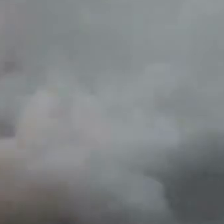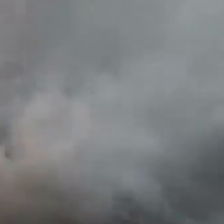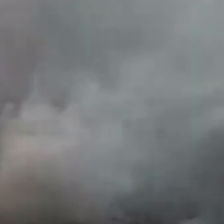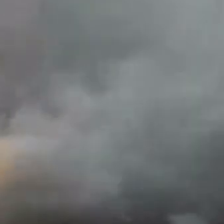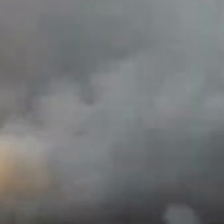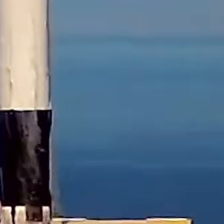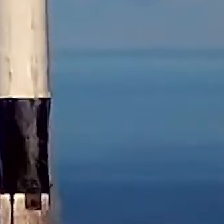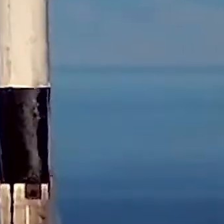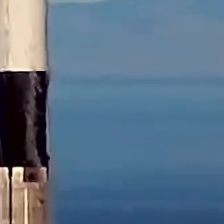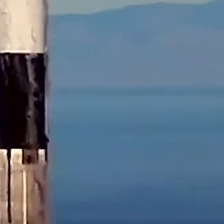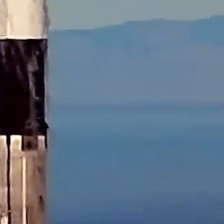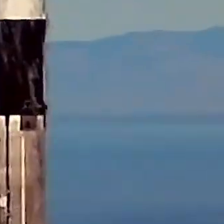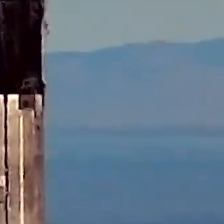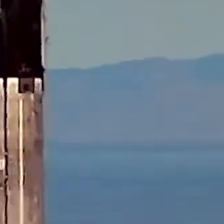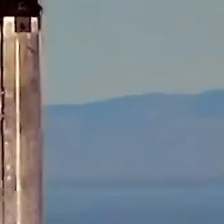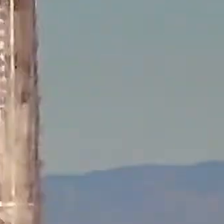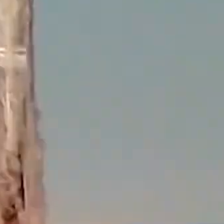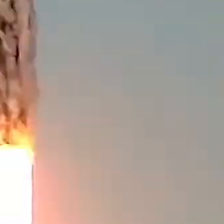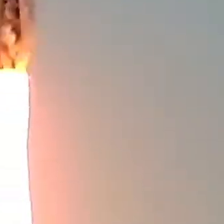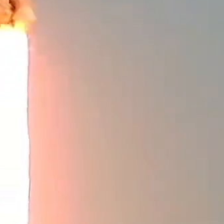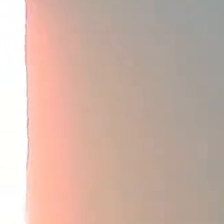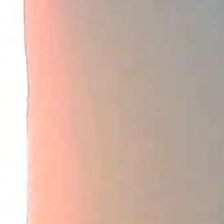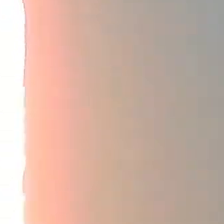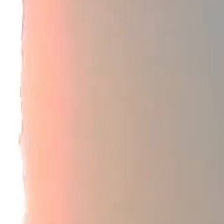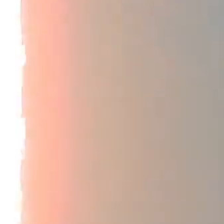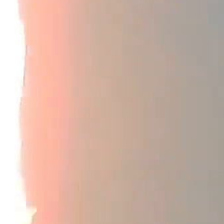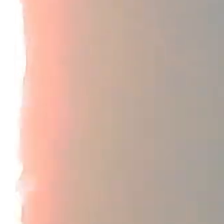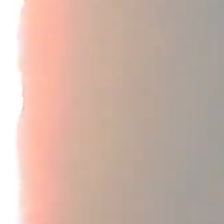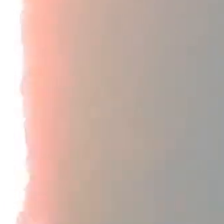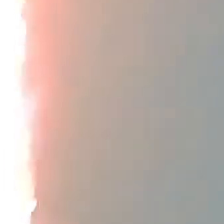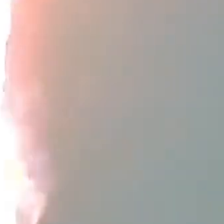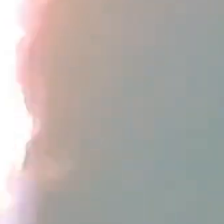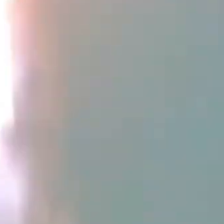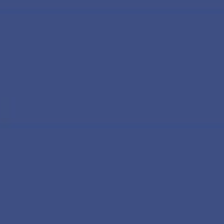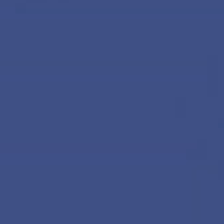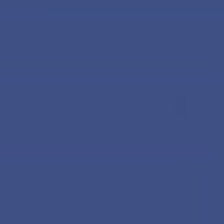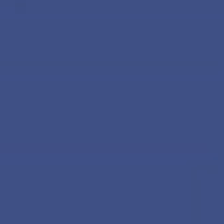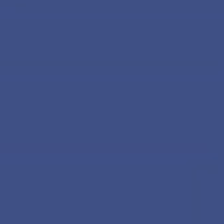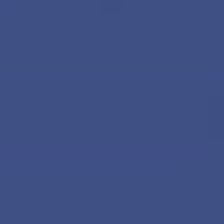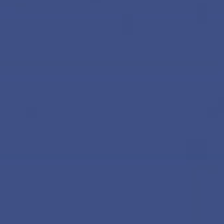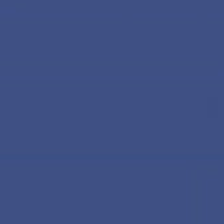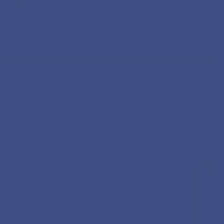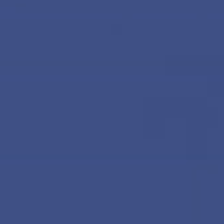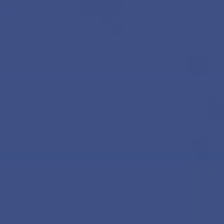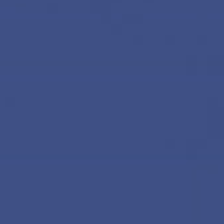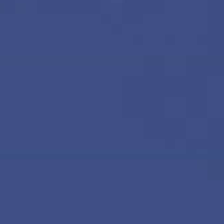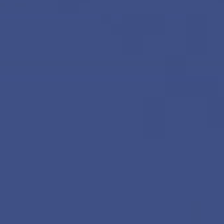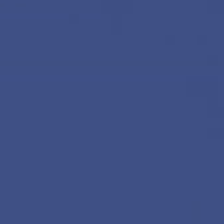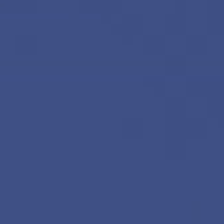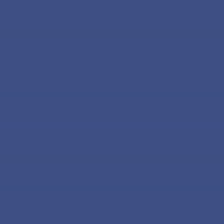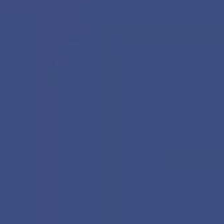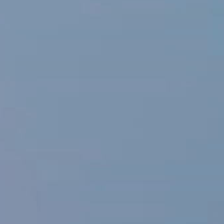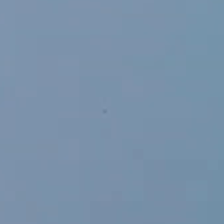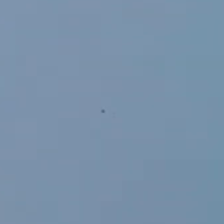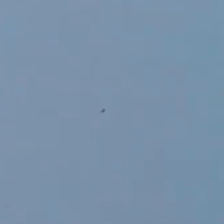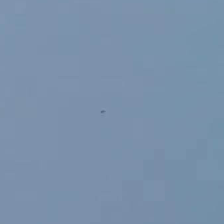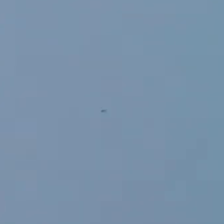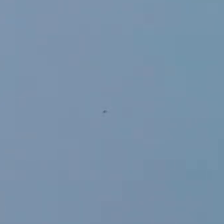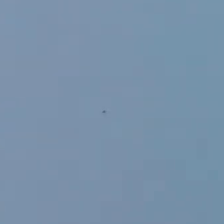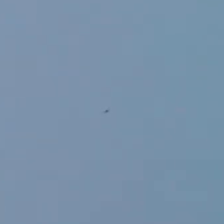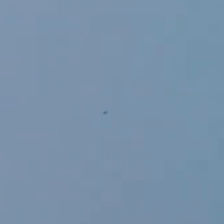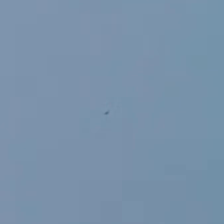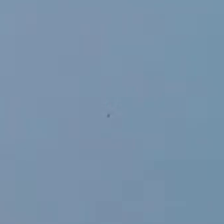Propulsion continues to be normal. The chamber pressure looks good. Doubling up. Roger,